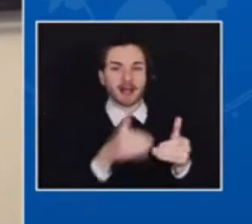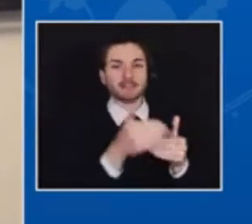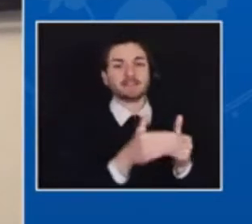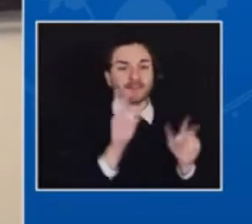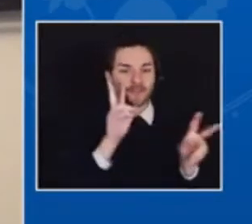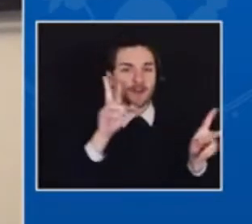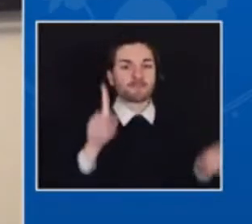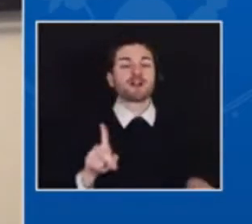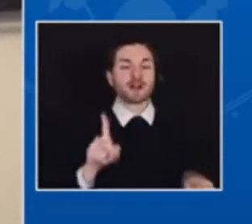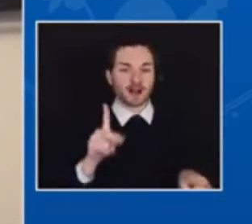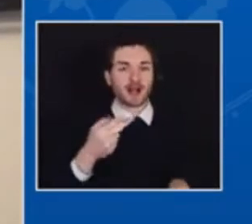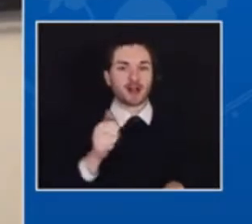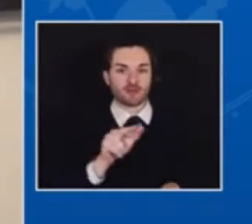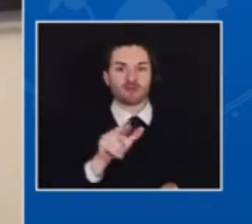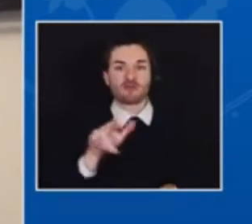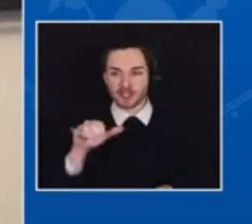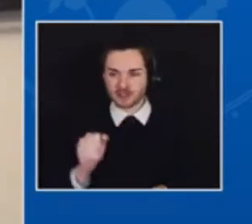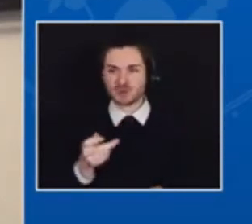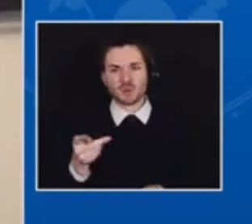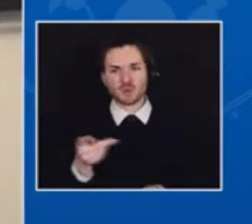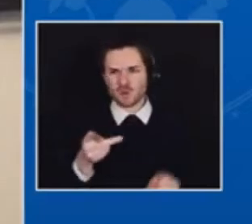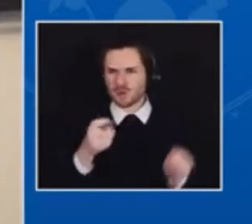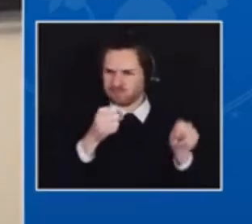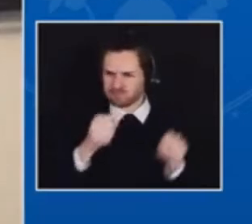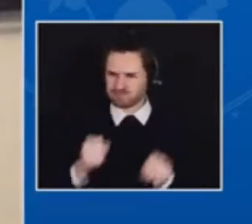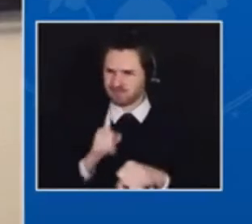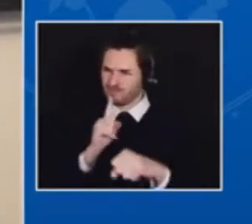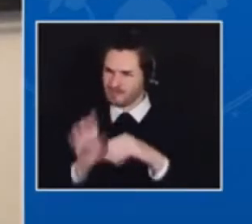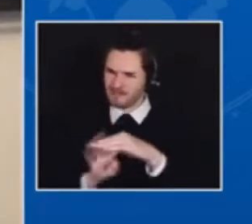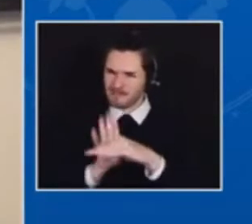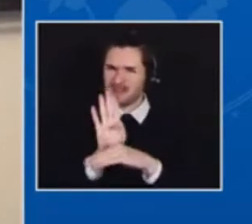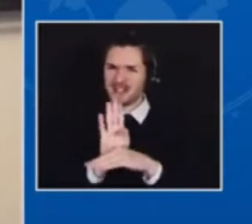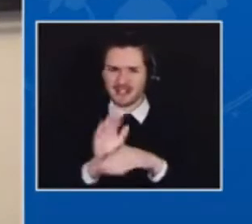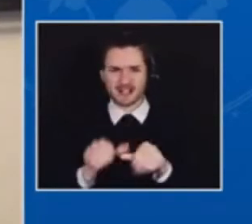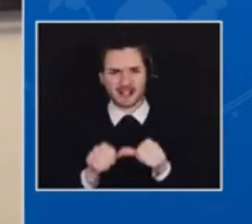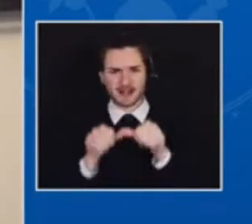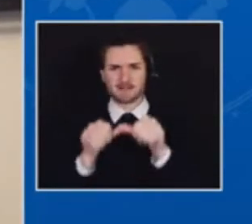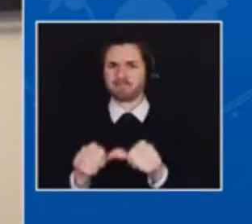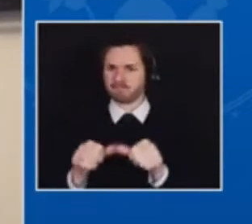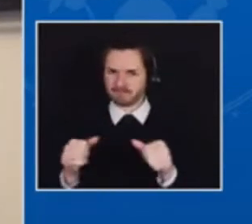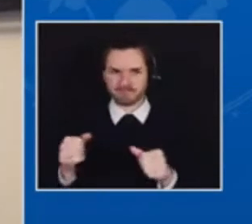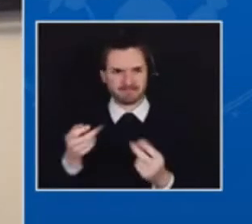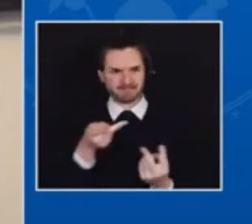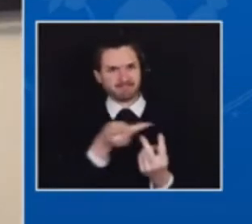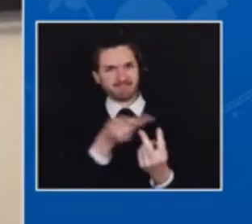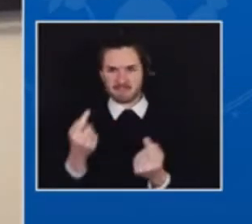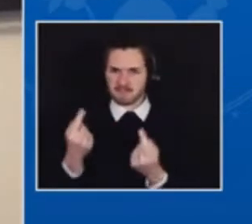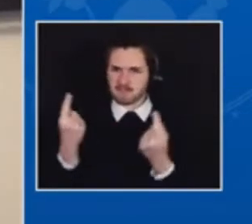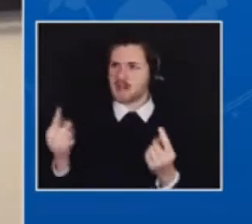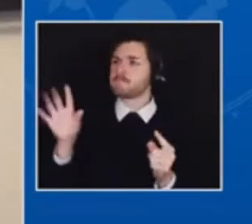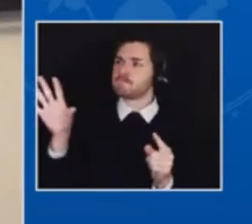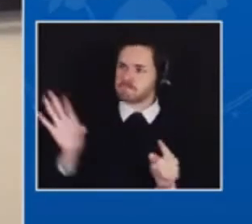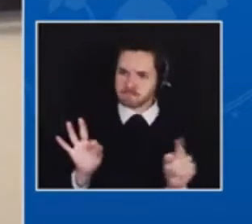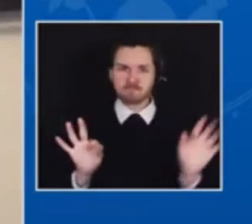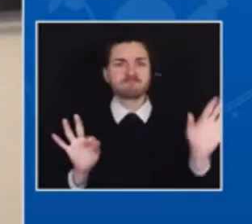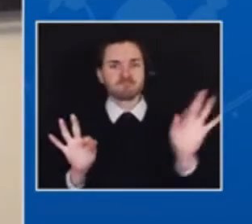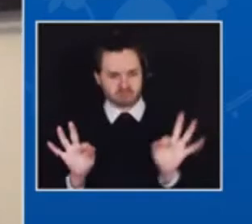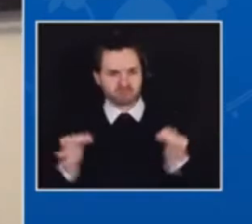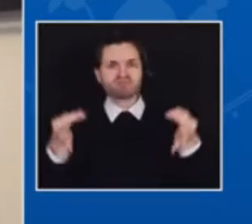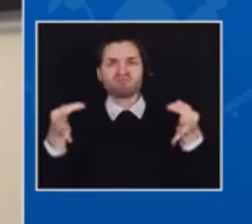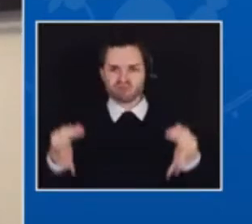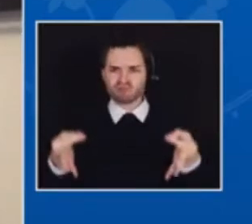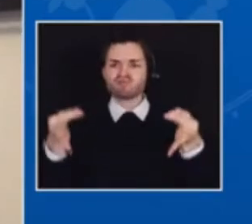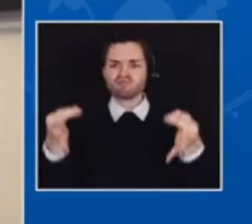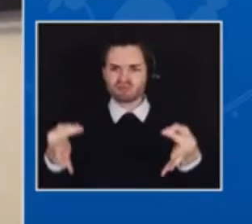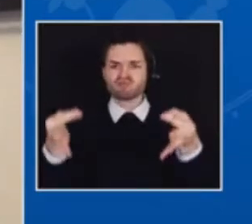place uh there remains a commitment and we've certainly seen this as they've had discussions and made decisions already and you'll see this as more names come out in the